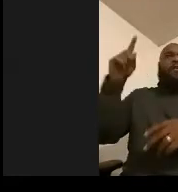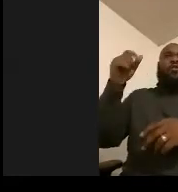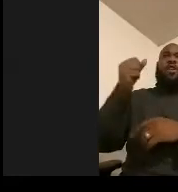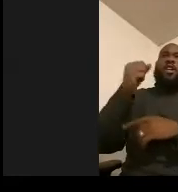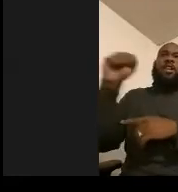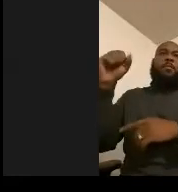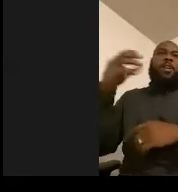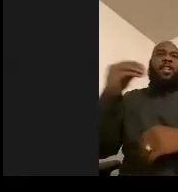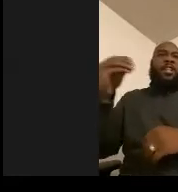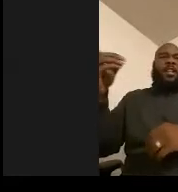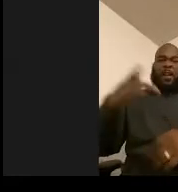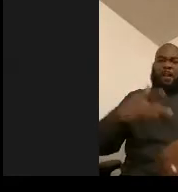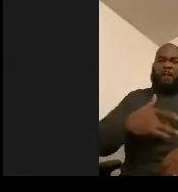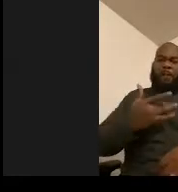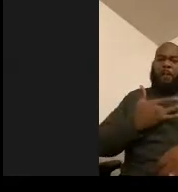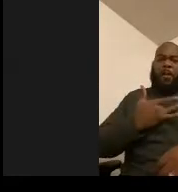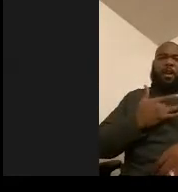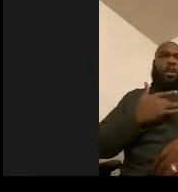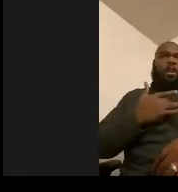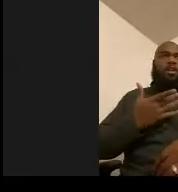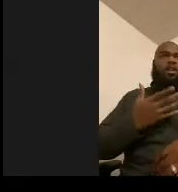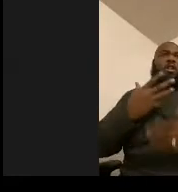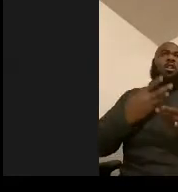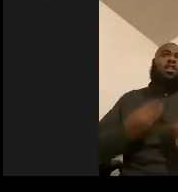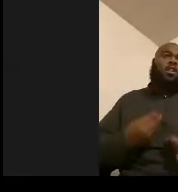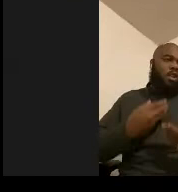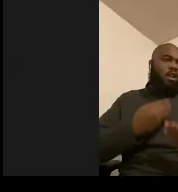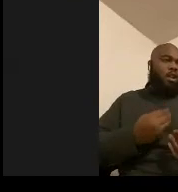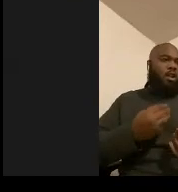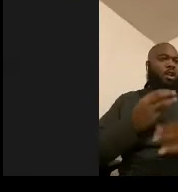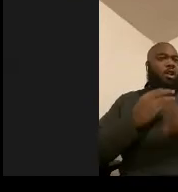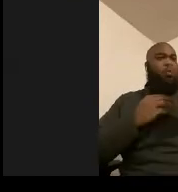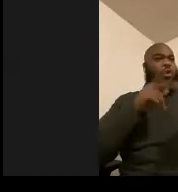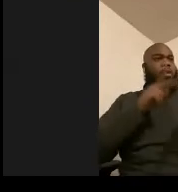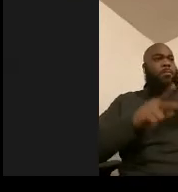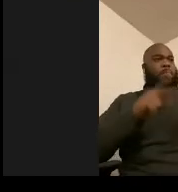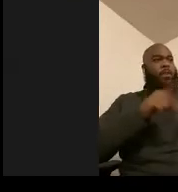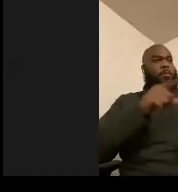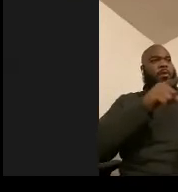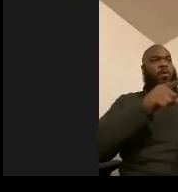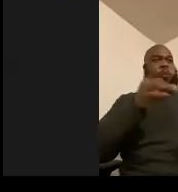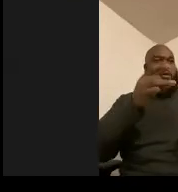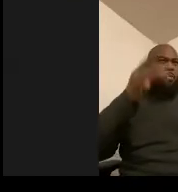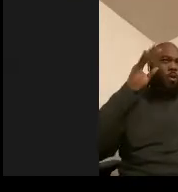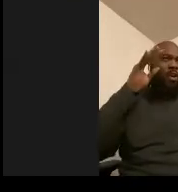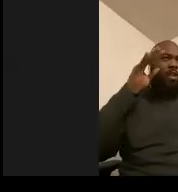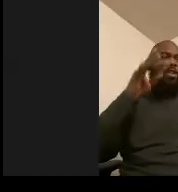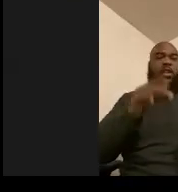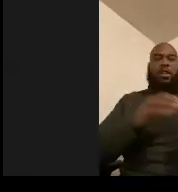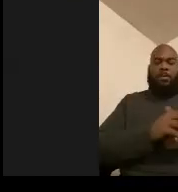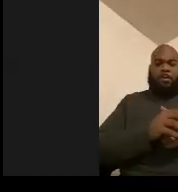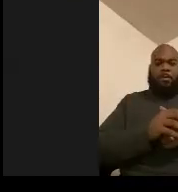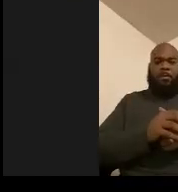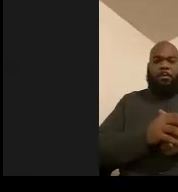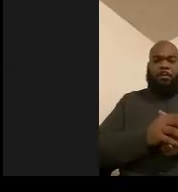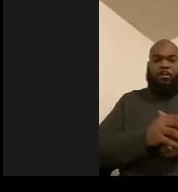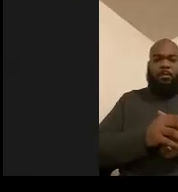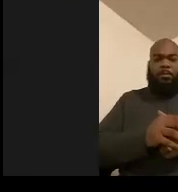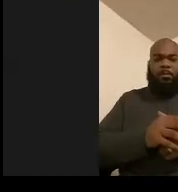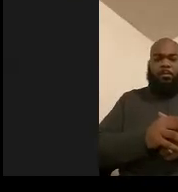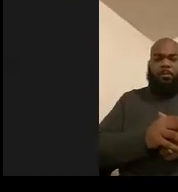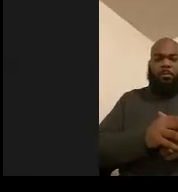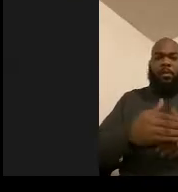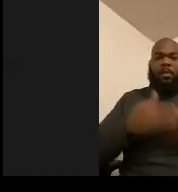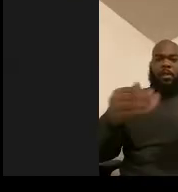deadly Western arrogance that has poisoned the international atmosphere for so long, right? So now the self-critique of Western arrogance. Next slide,